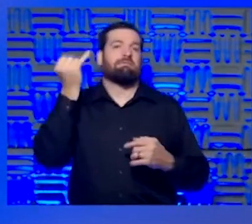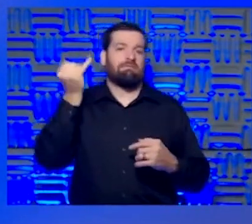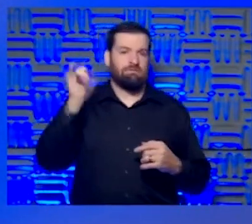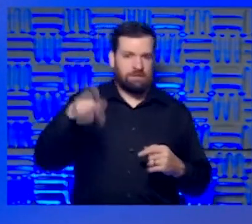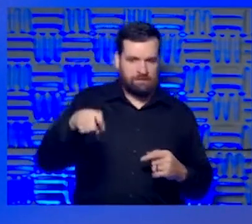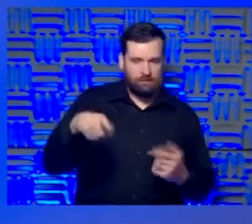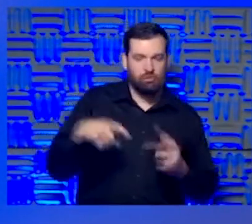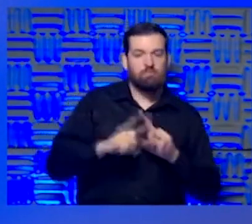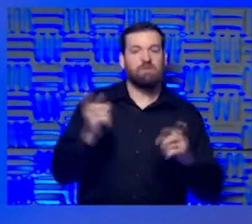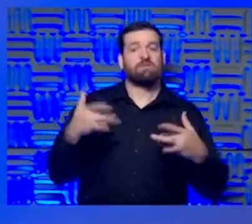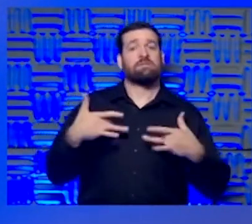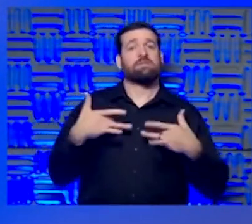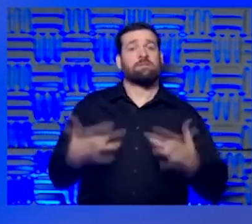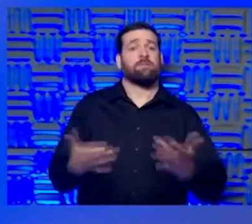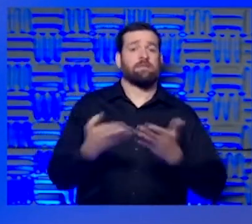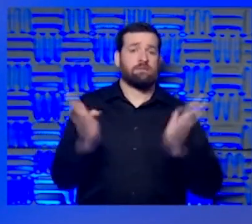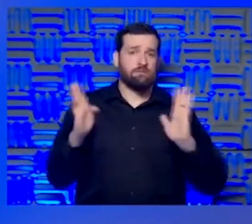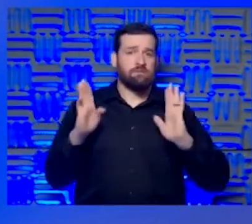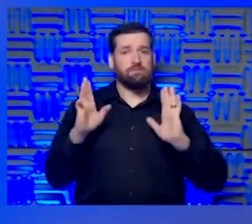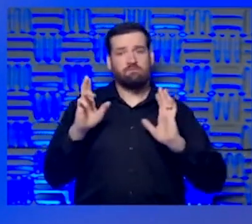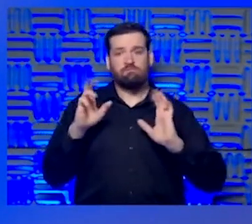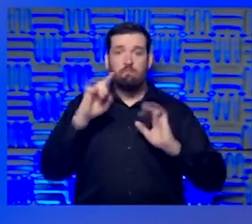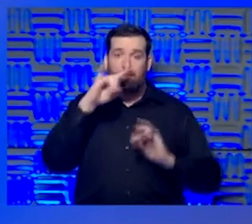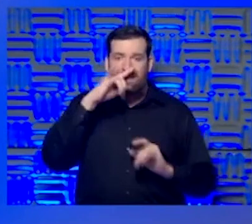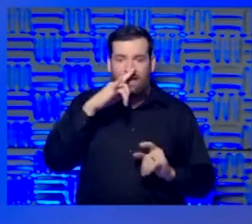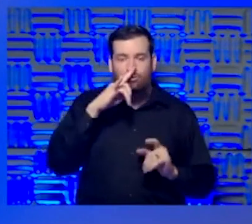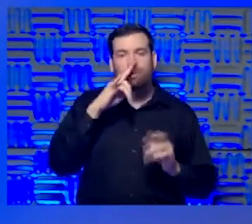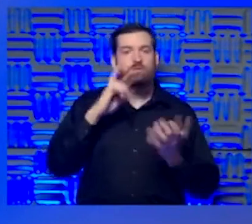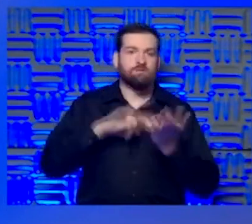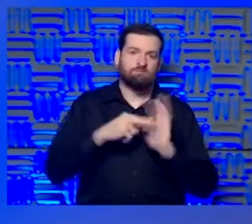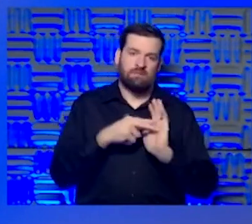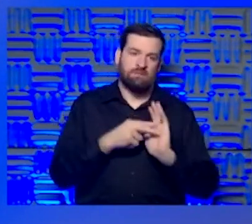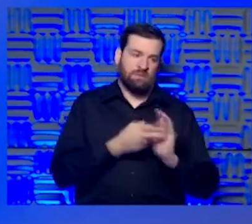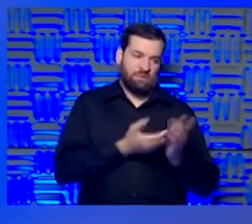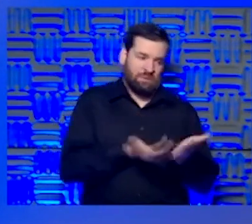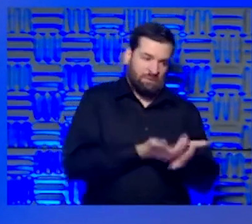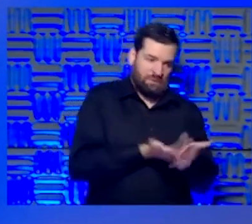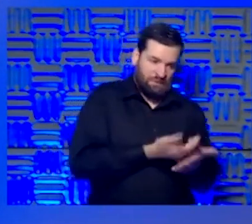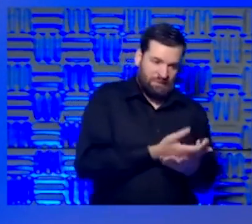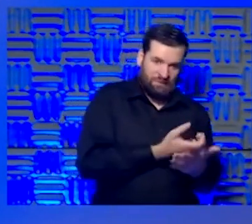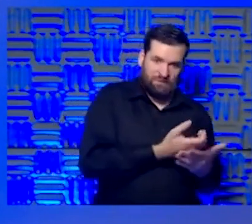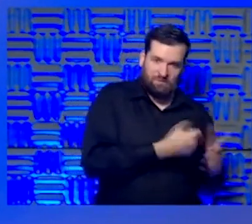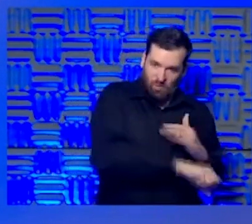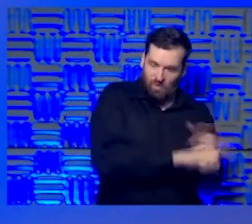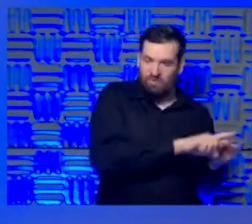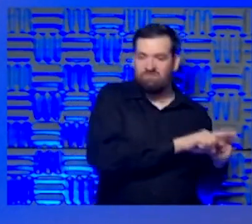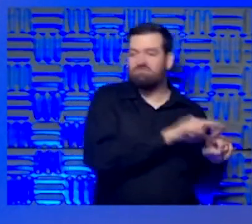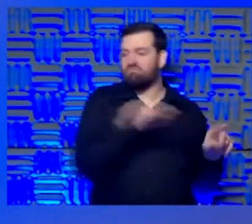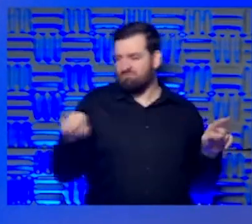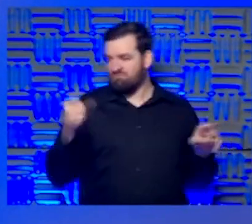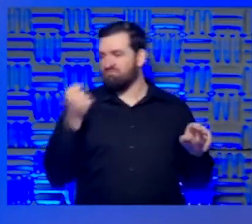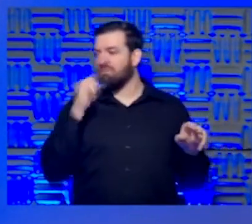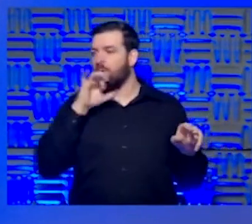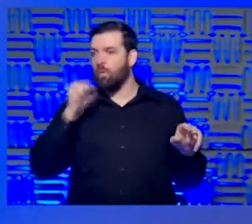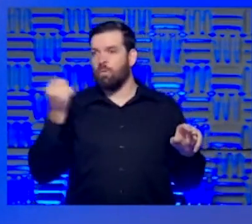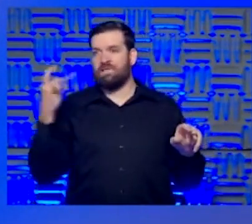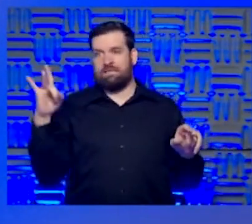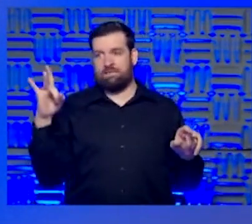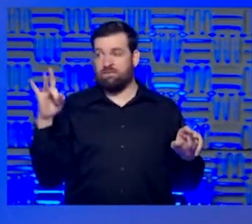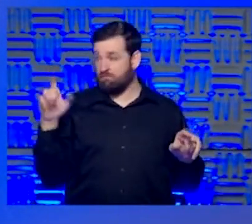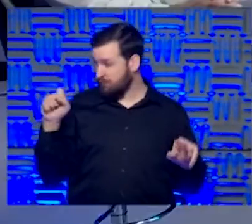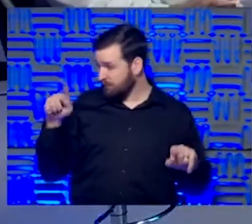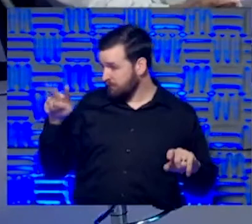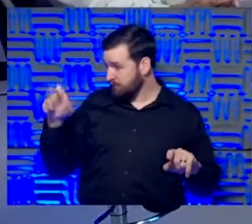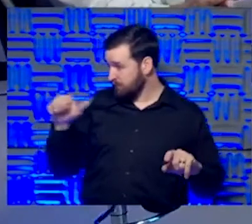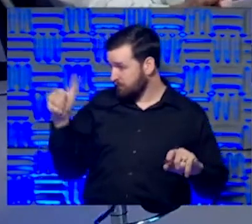most, in general, if you're hearing about pediatrics, it's obviously going to be newborn through probably about 18. And I don't know if Steve has any other comments